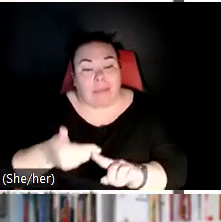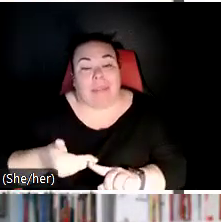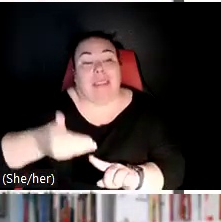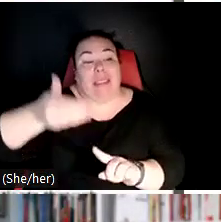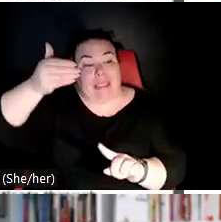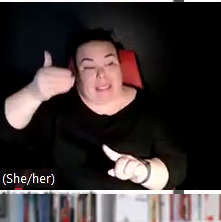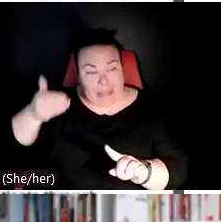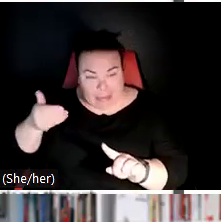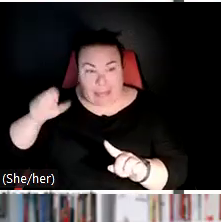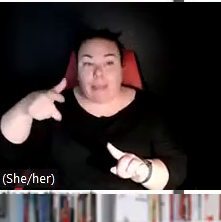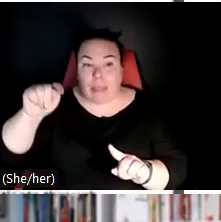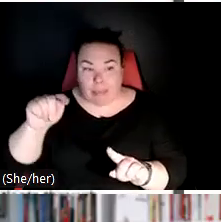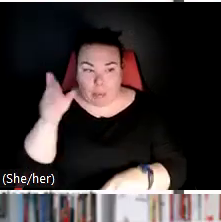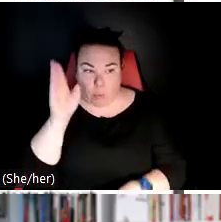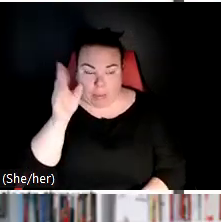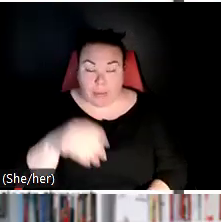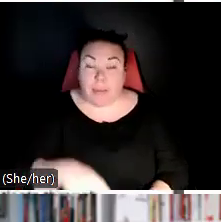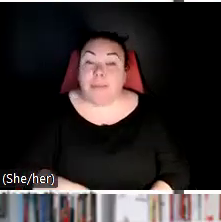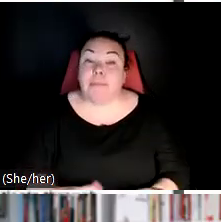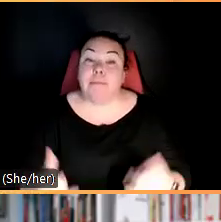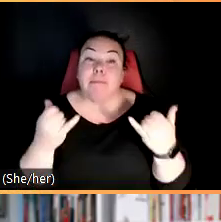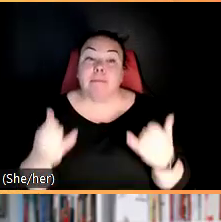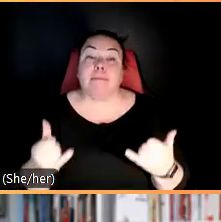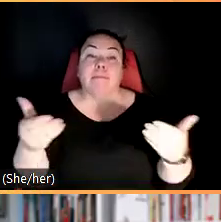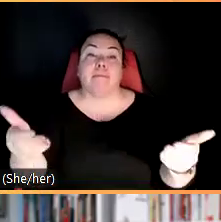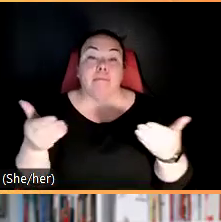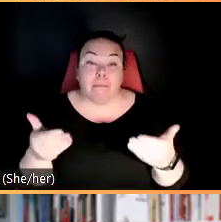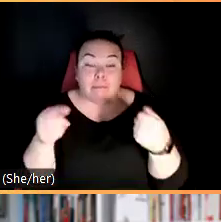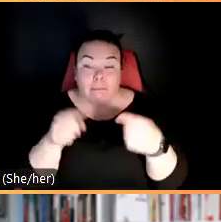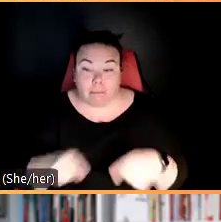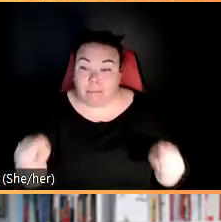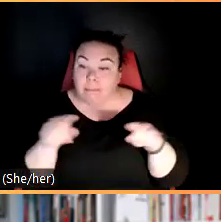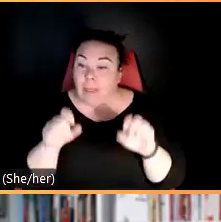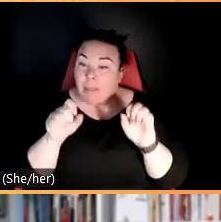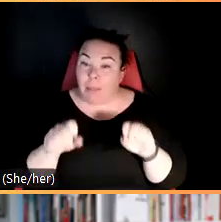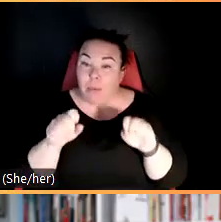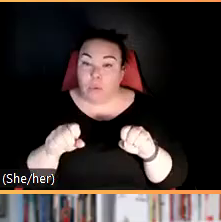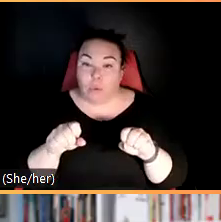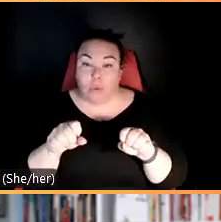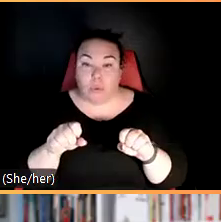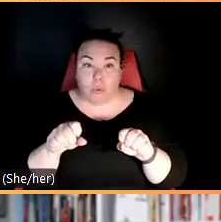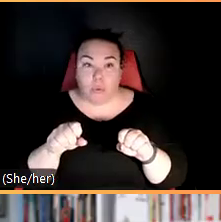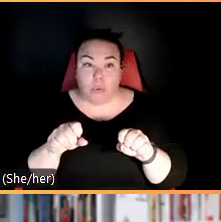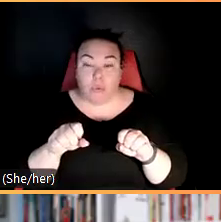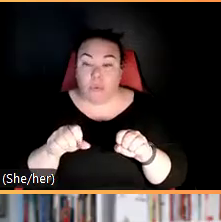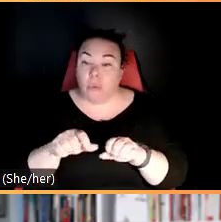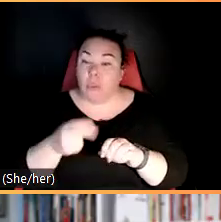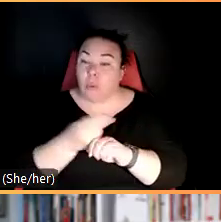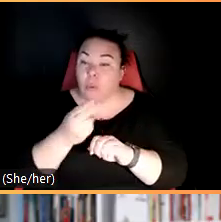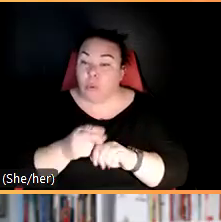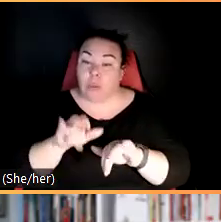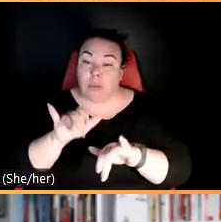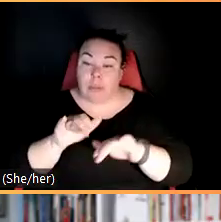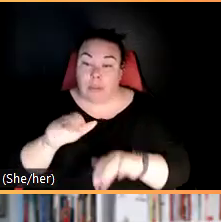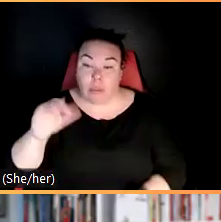September. So now we invite you all to enter into the chat if you have any questions.